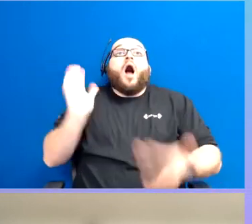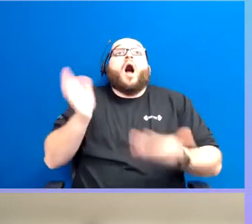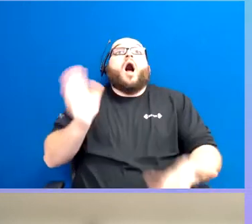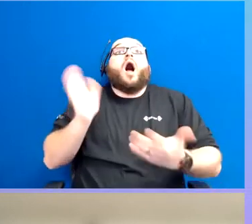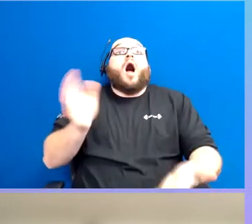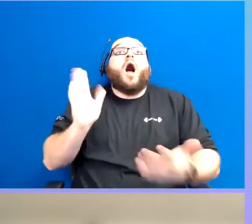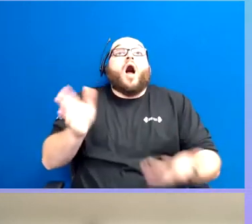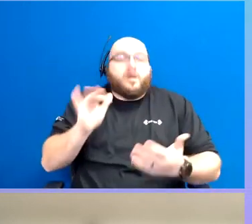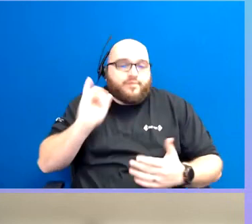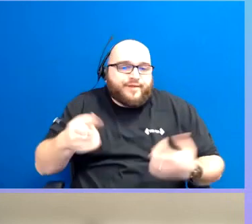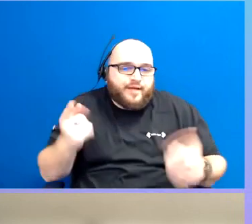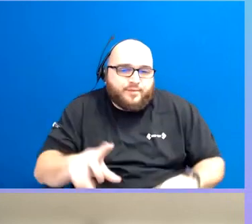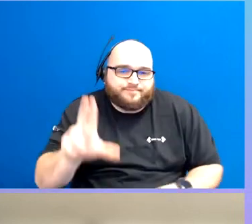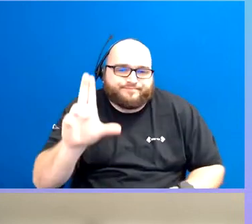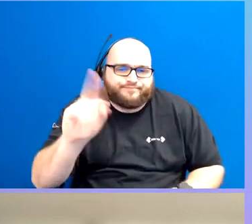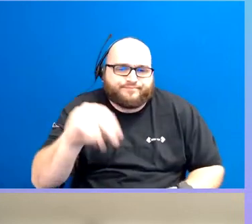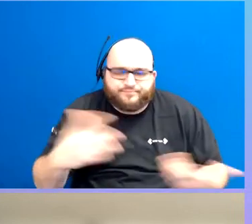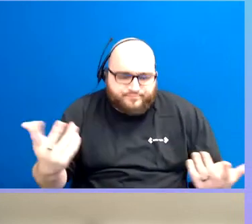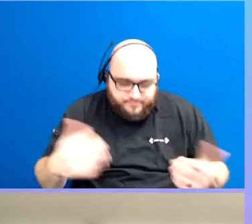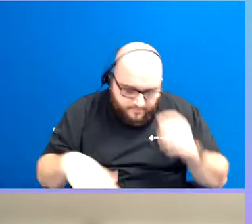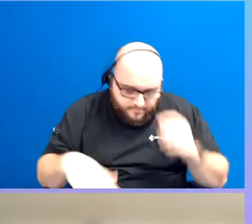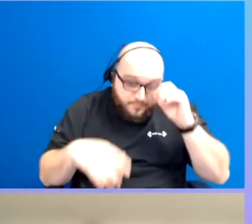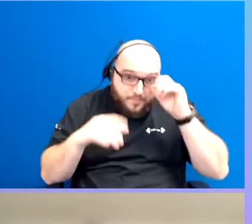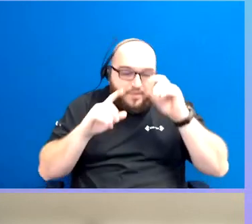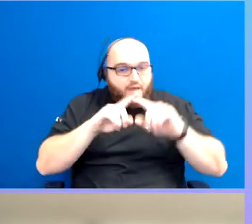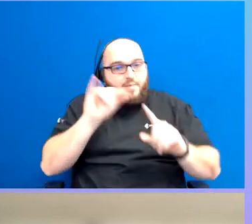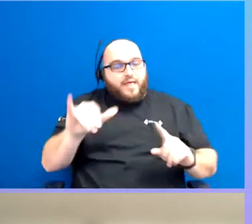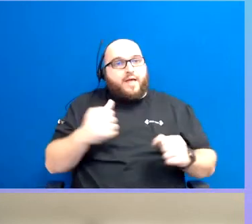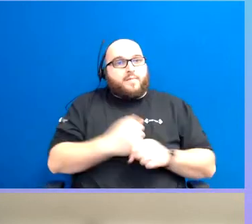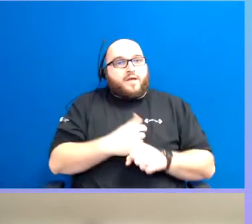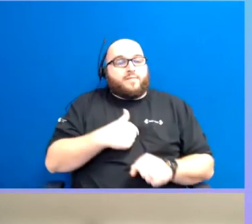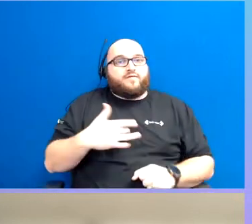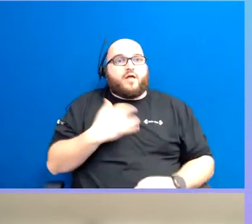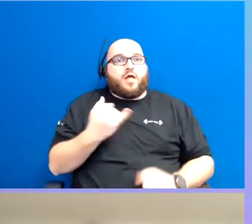happen. And that can be a lonely place to be.